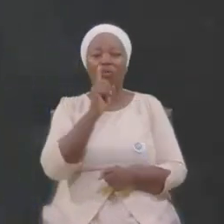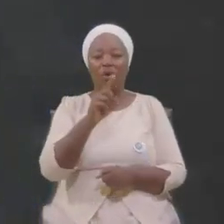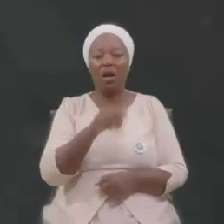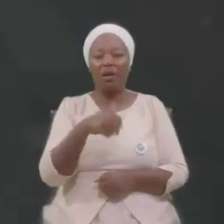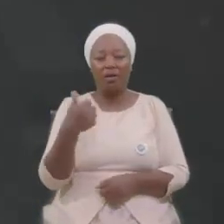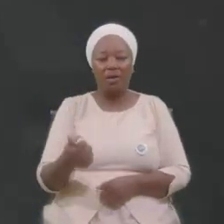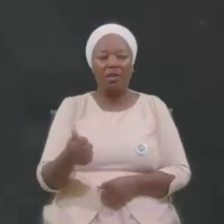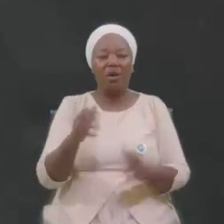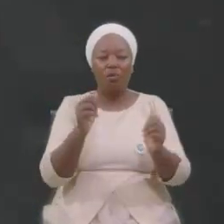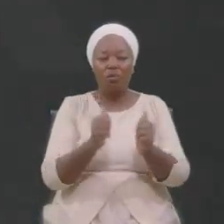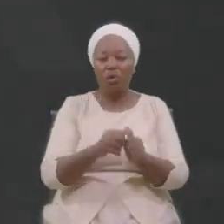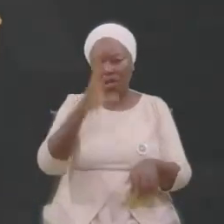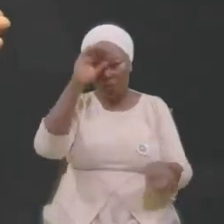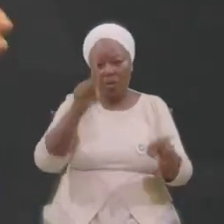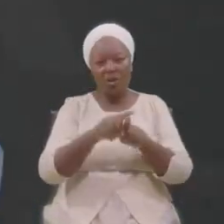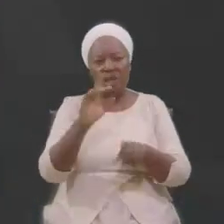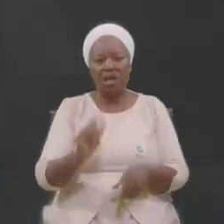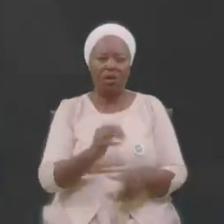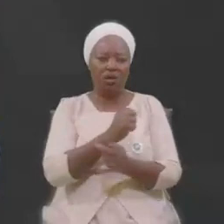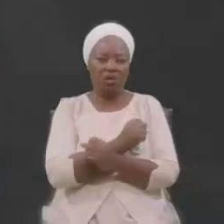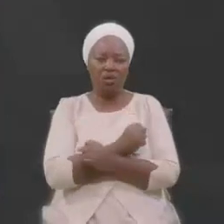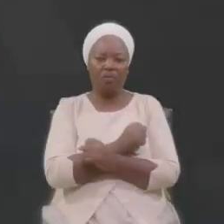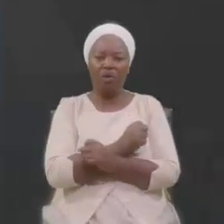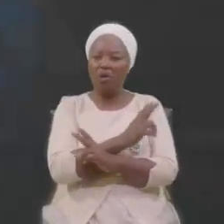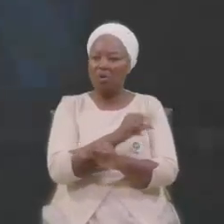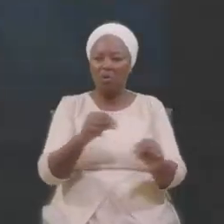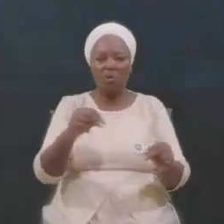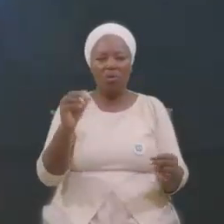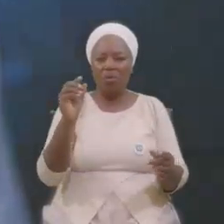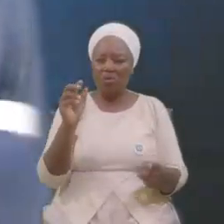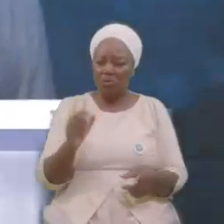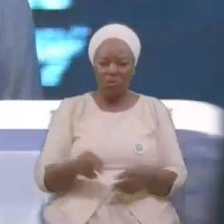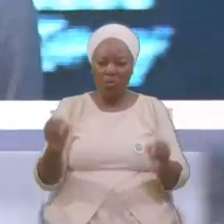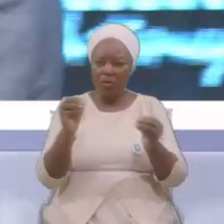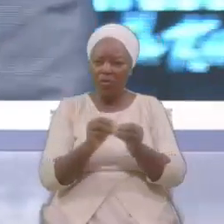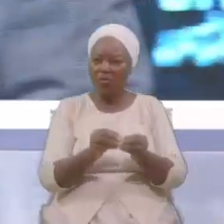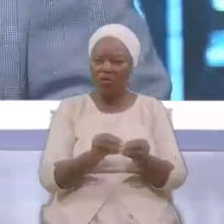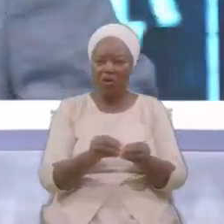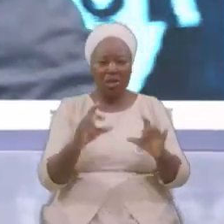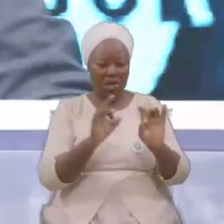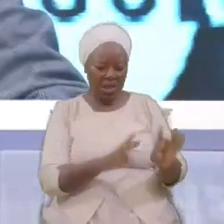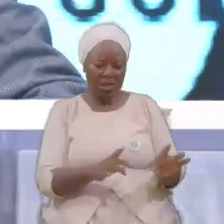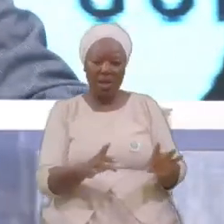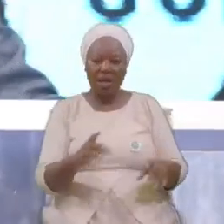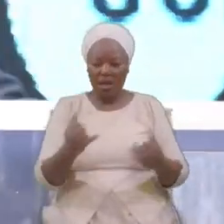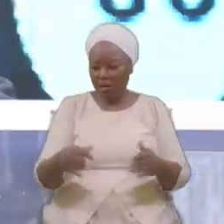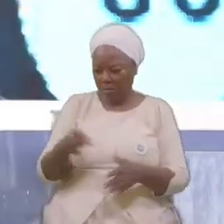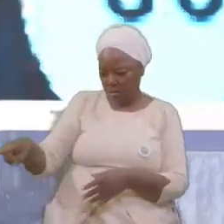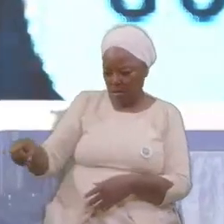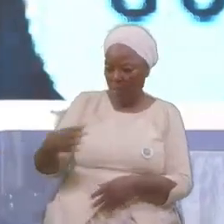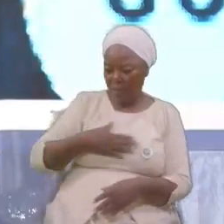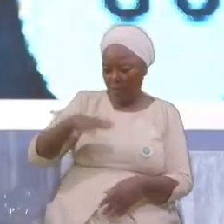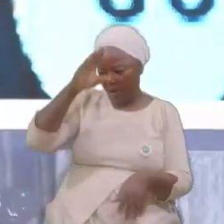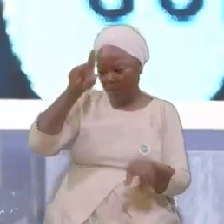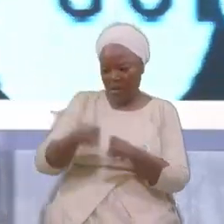with brotherly love. No more tribalism. Now he's my brother, now